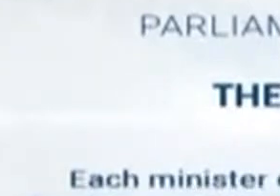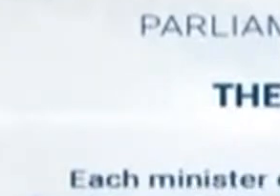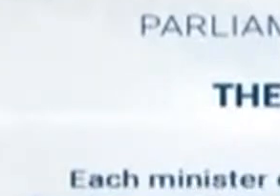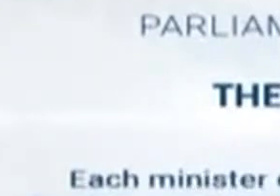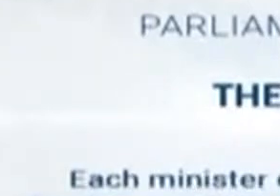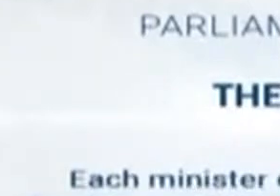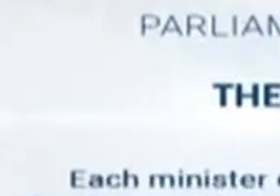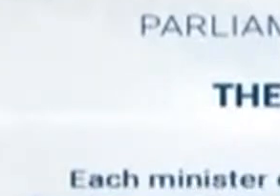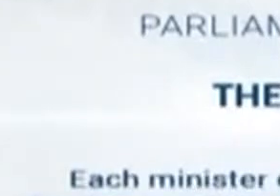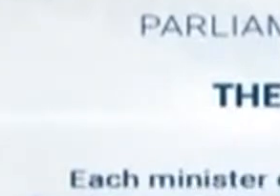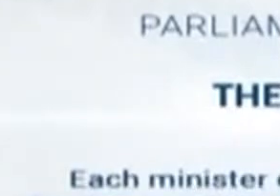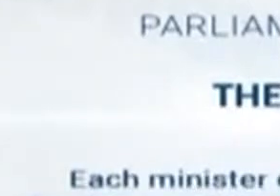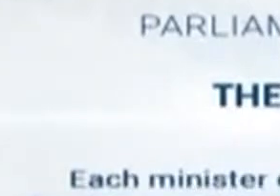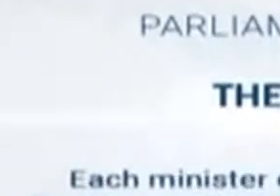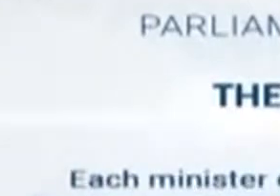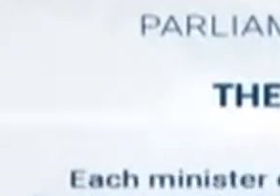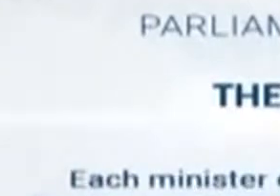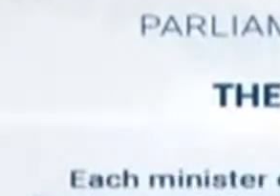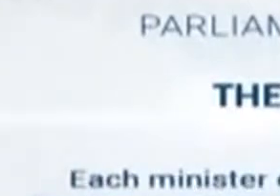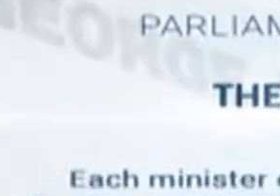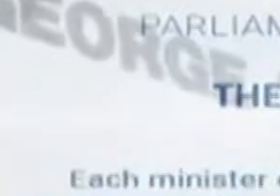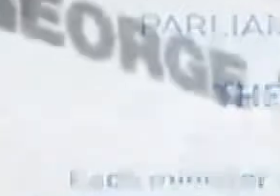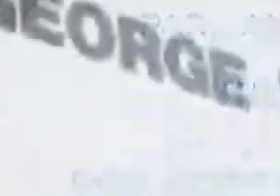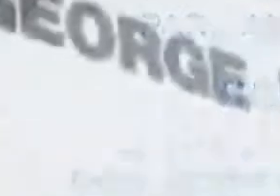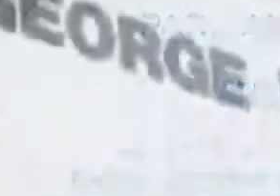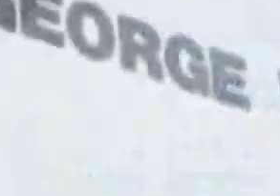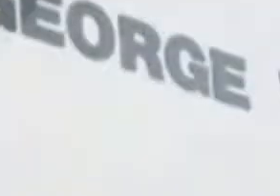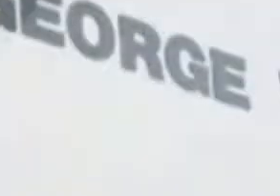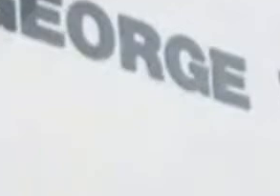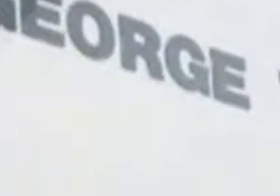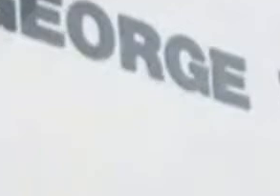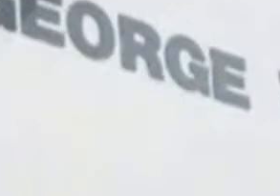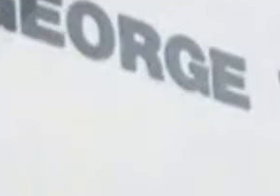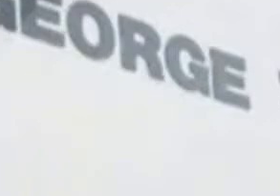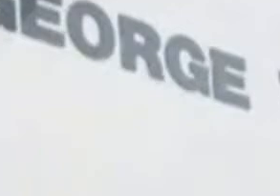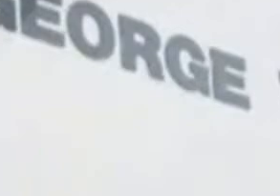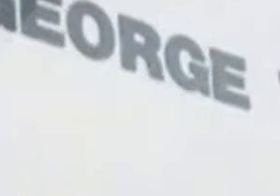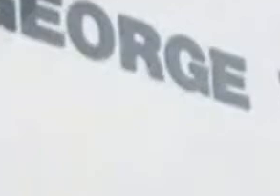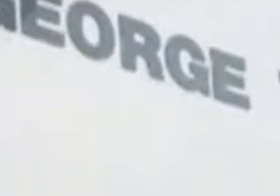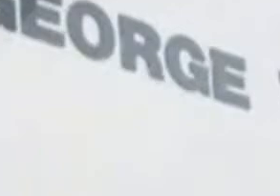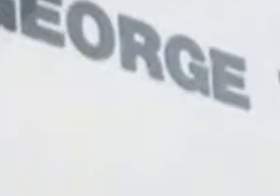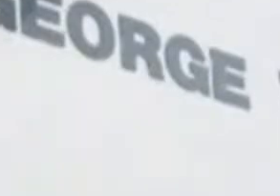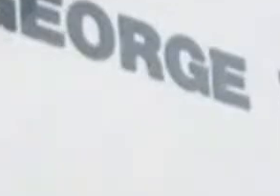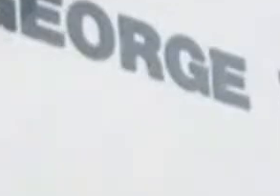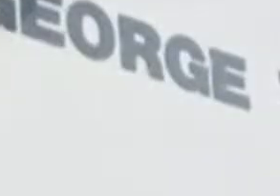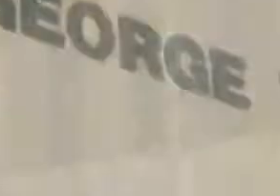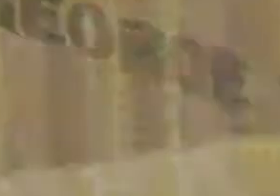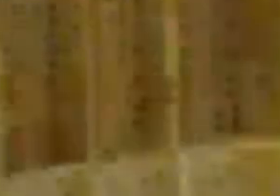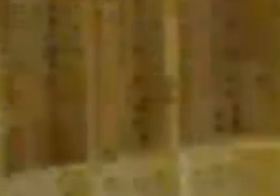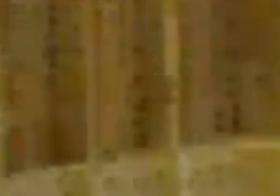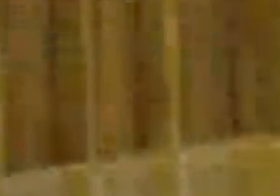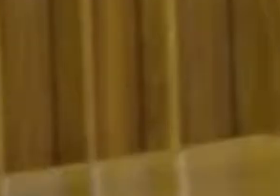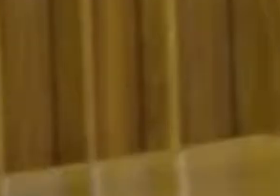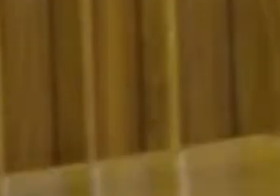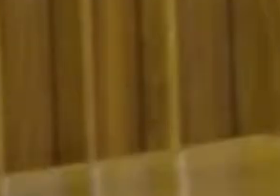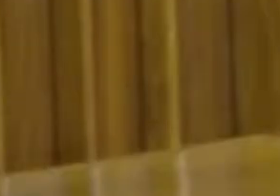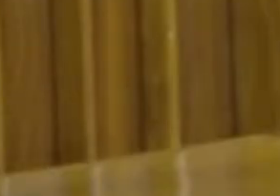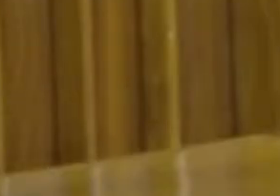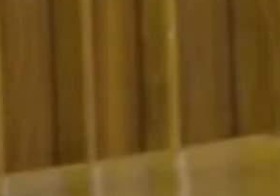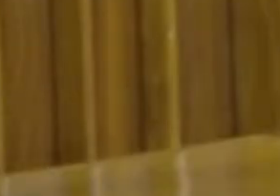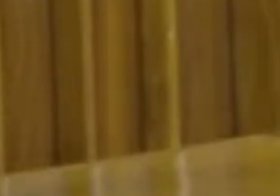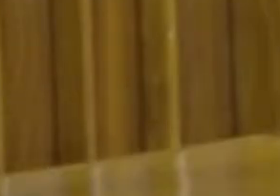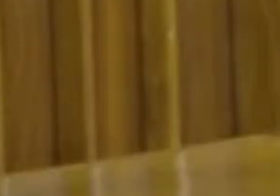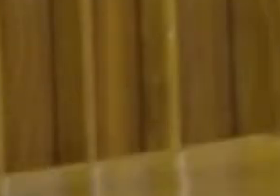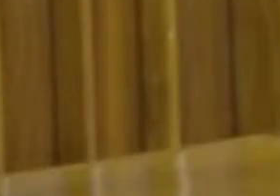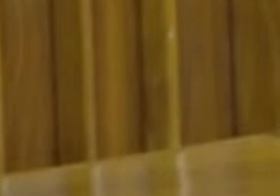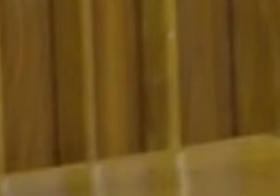brought before the Cabinet for discussion and decision. Now over to the proceedings. 14/2022.